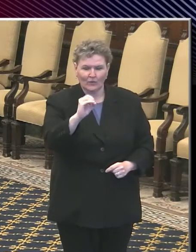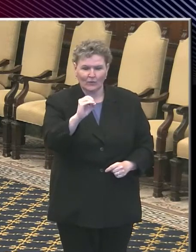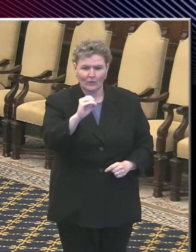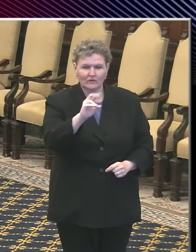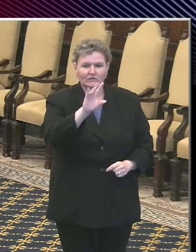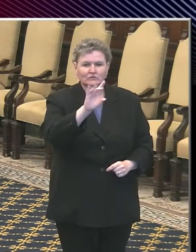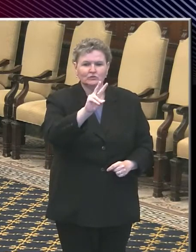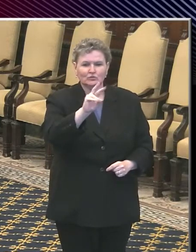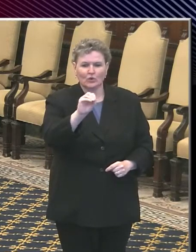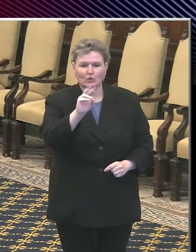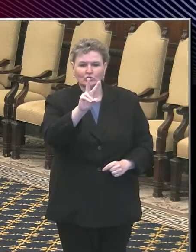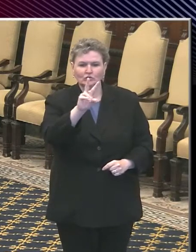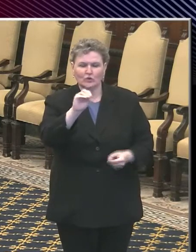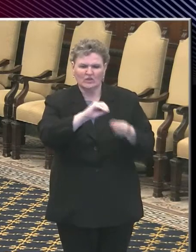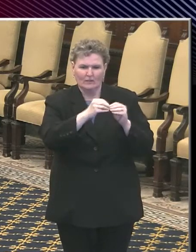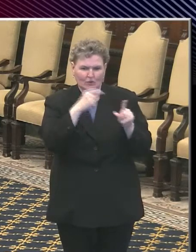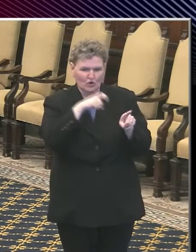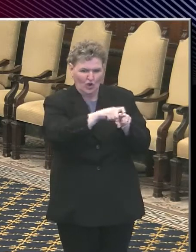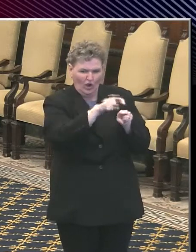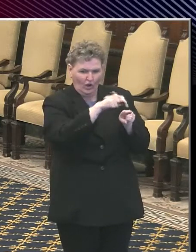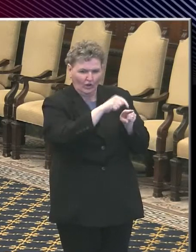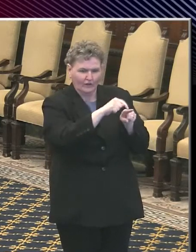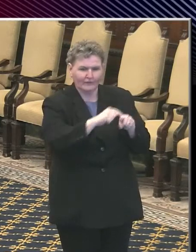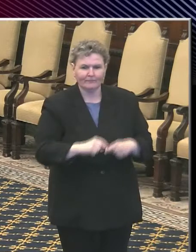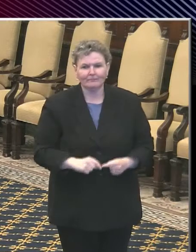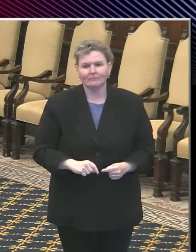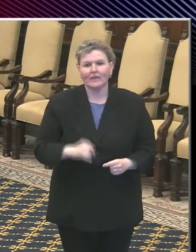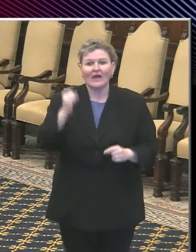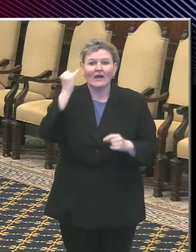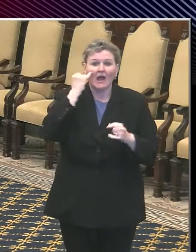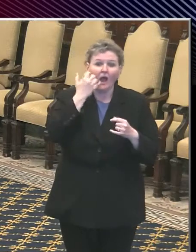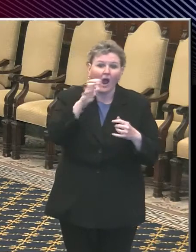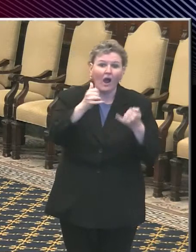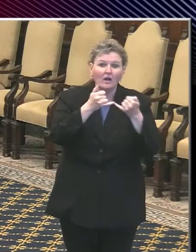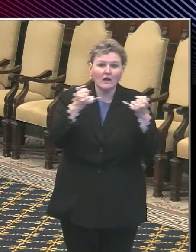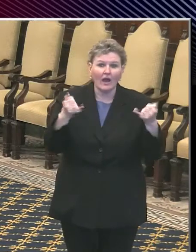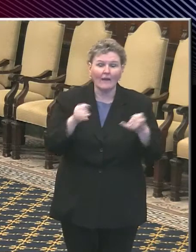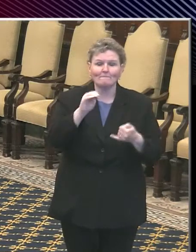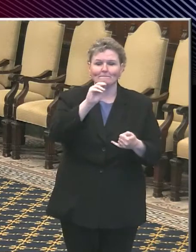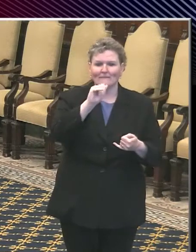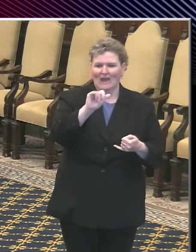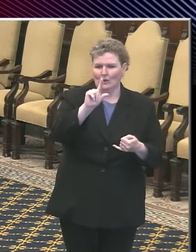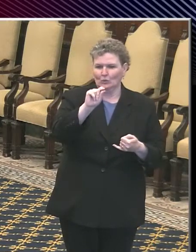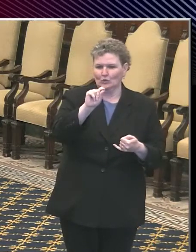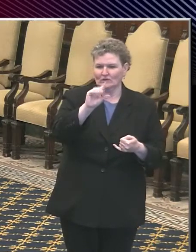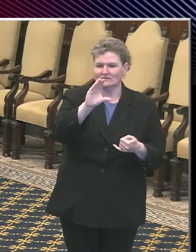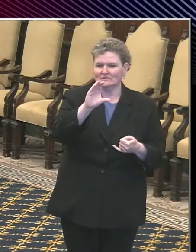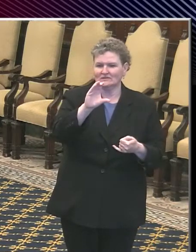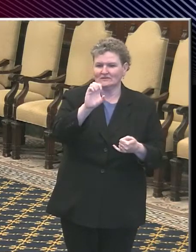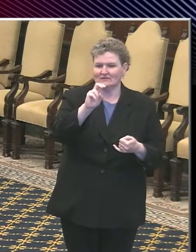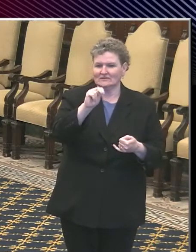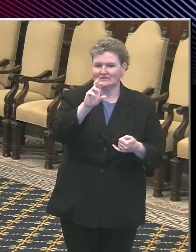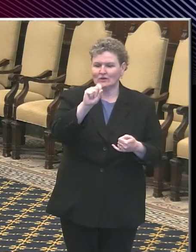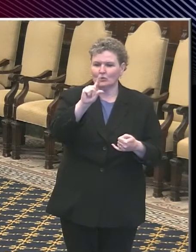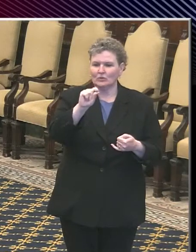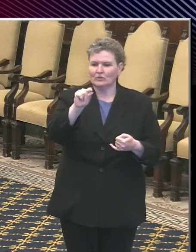Today, more than ever, Philadelphia needs a complete and accurate census count. Remember, if you live in Philly, you count in